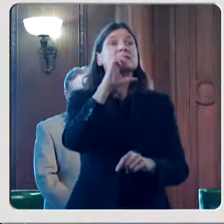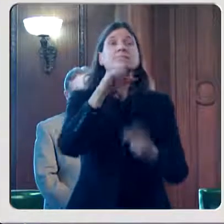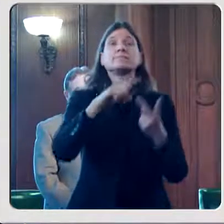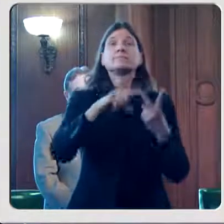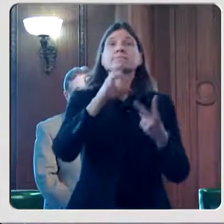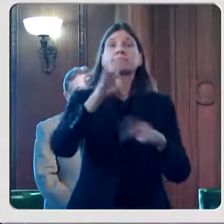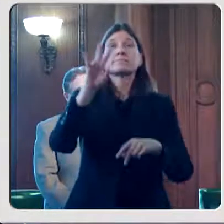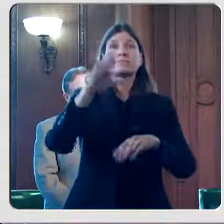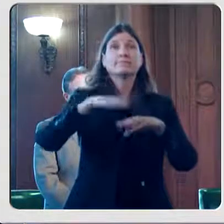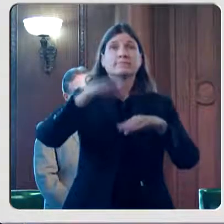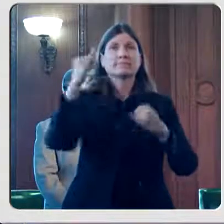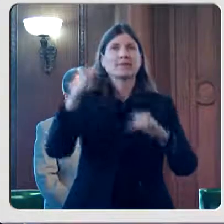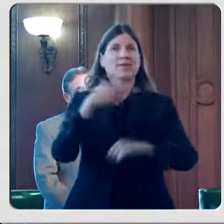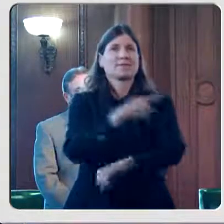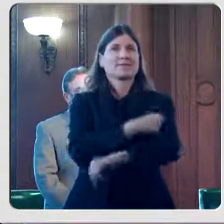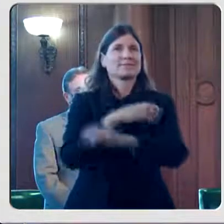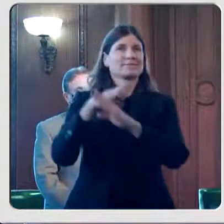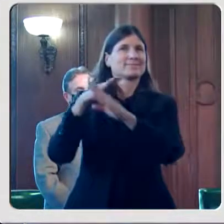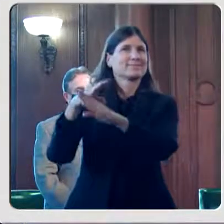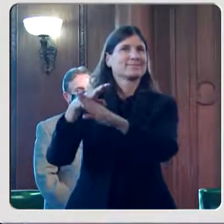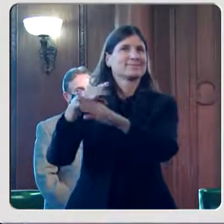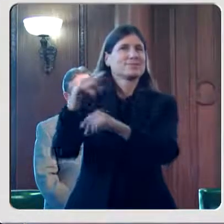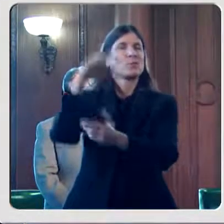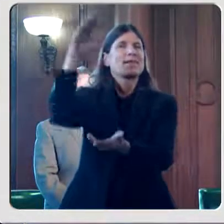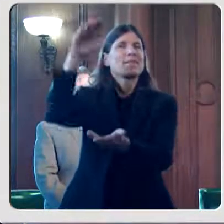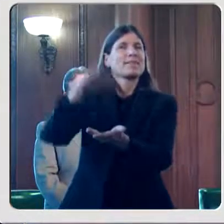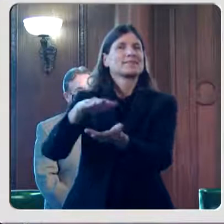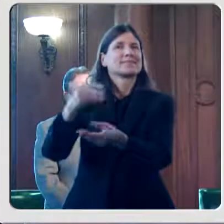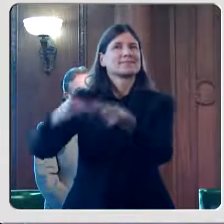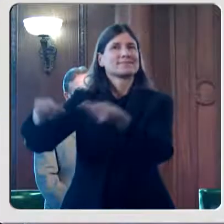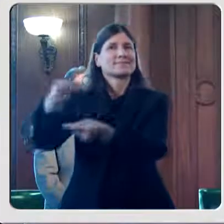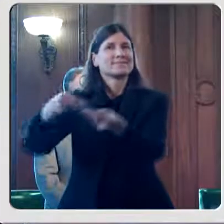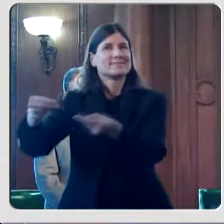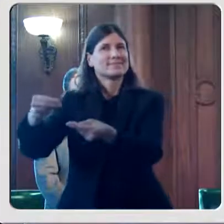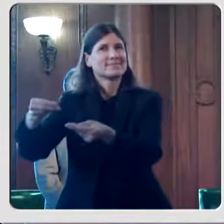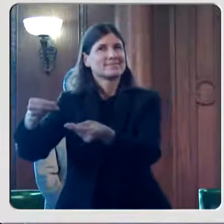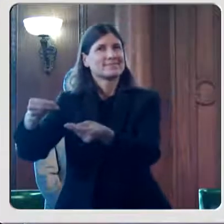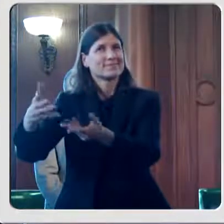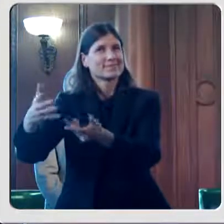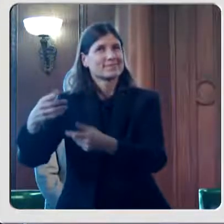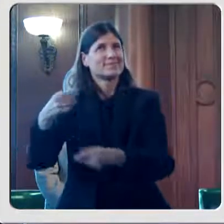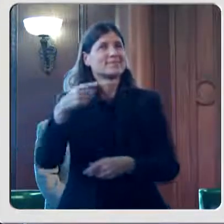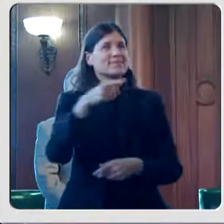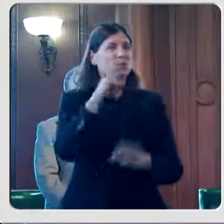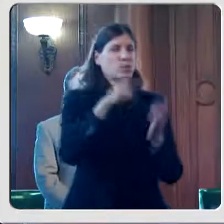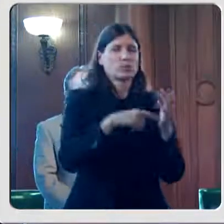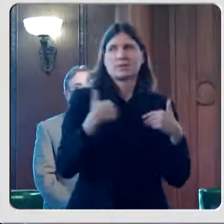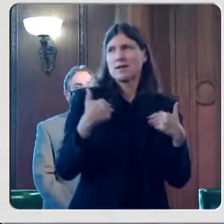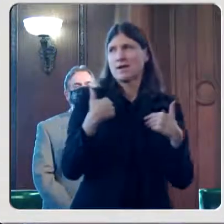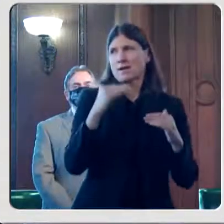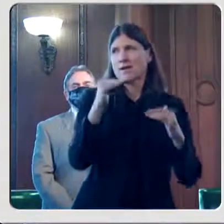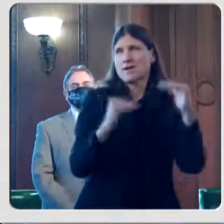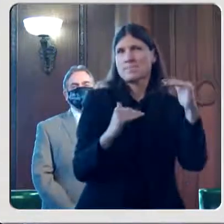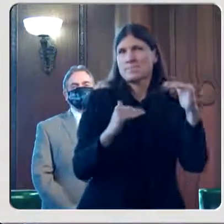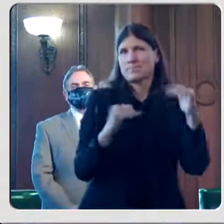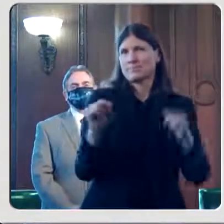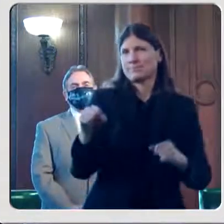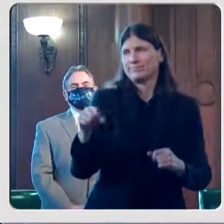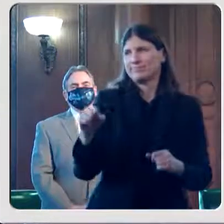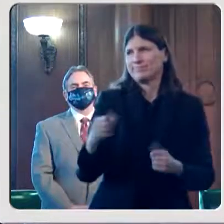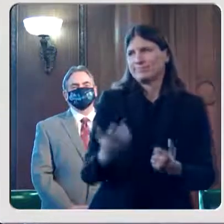proportion may shift a little bit, but the overall numbers of hospitalized cases are going down accordingly. Any other questions or